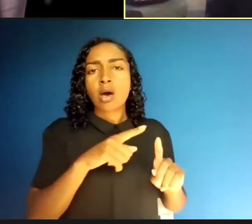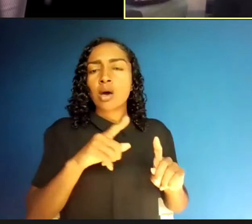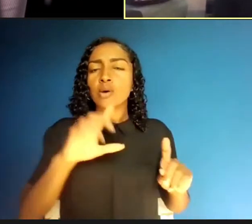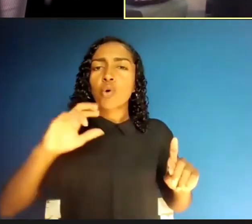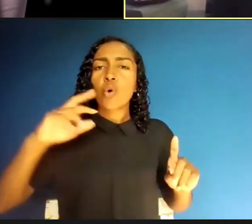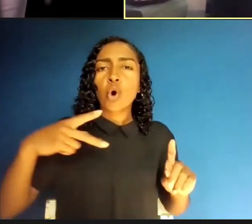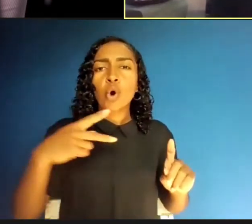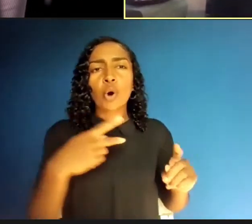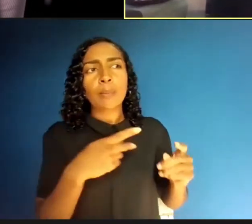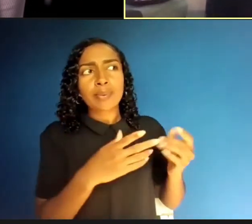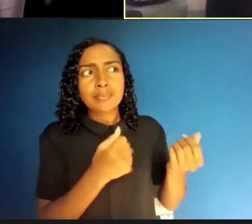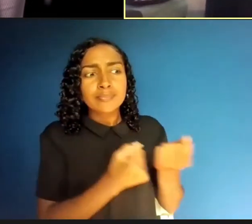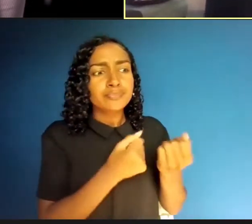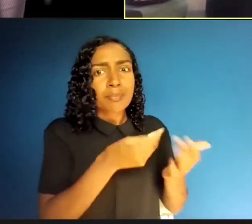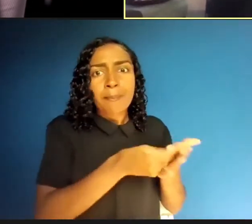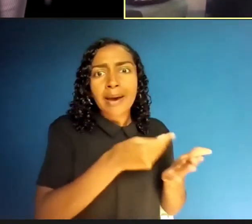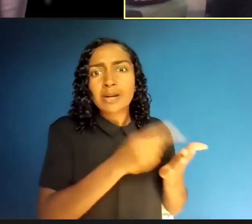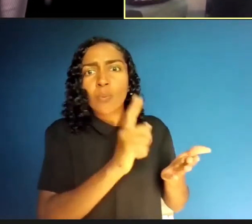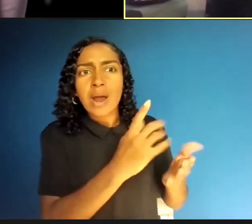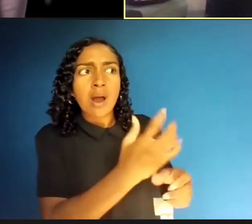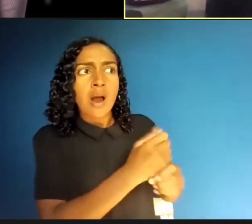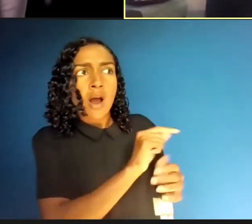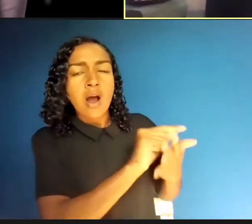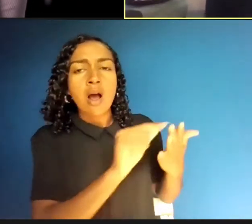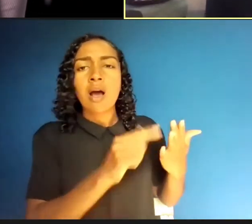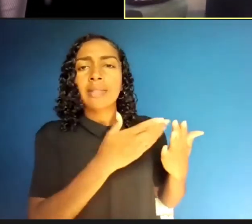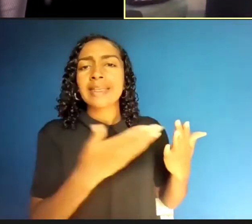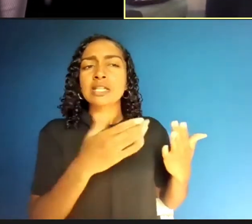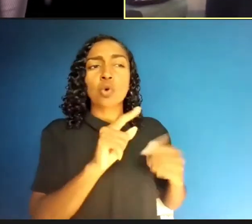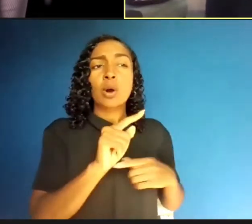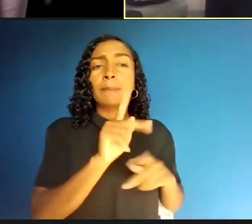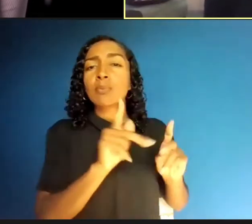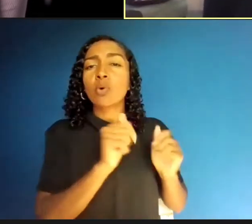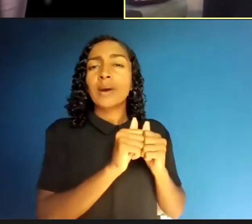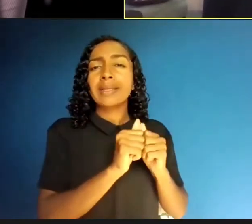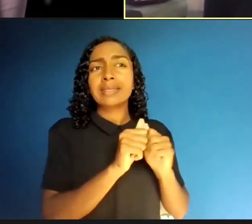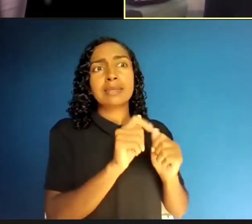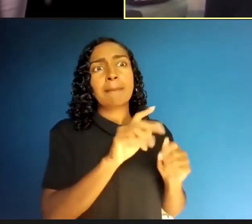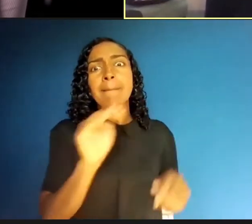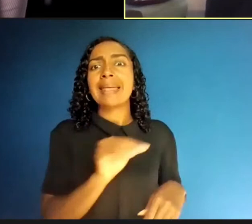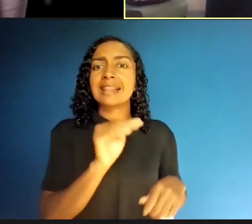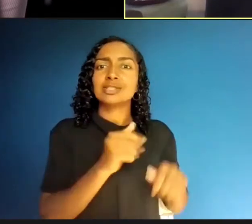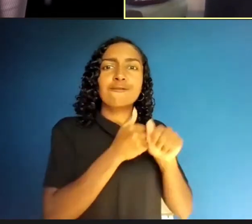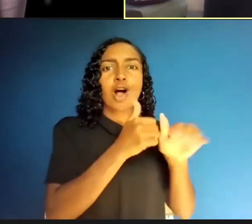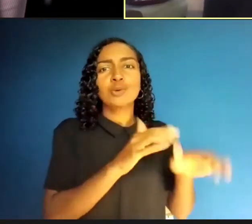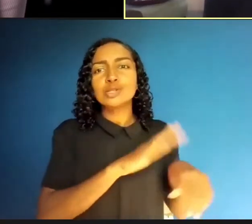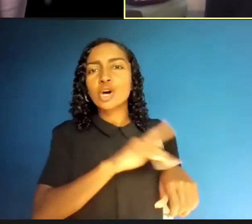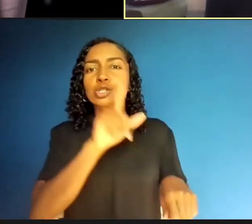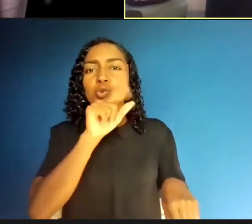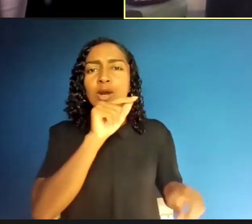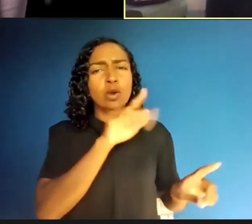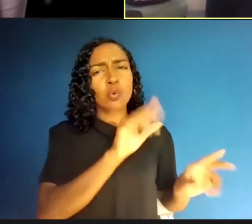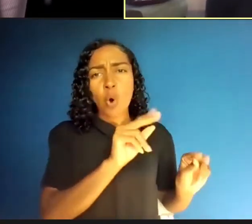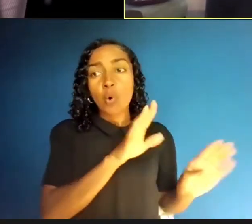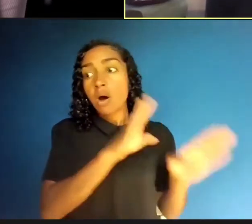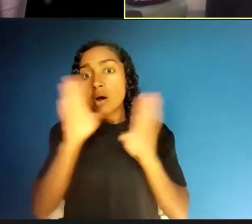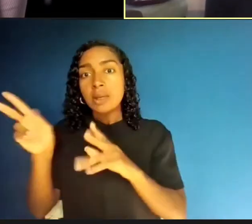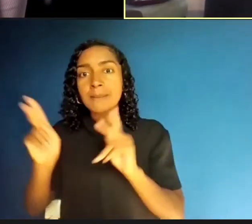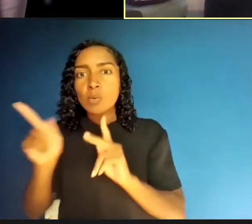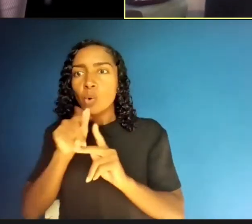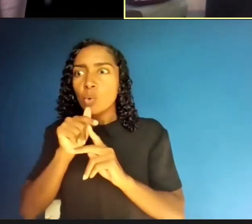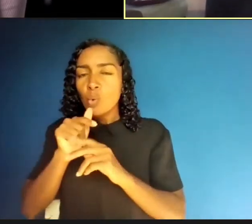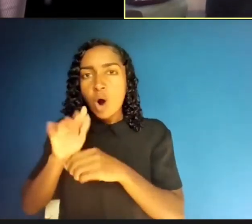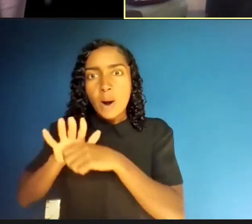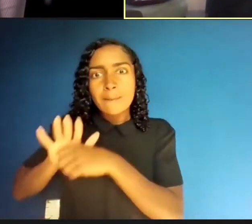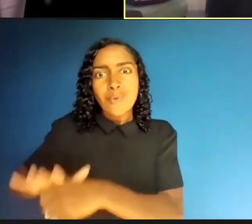followers, you're automatically going to people who can't get their voices out any other way. And those are always going to be the oppressed people, people of color, indigenous folks, and black